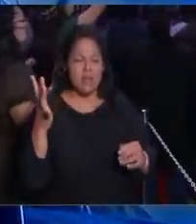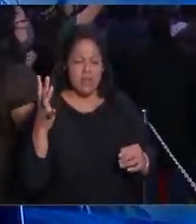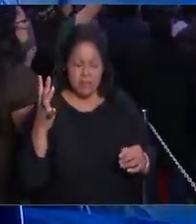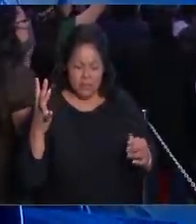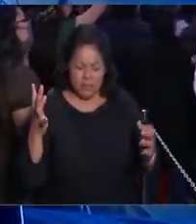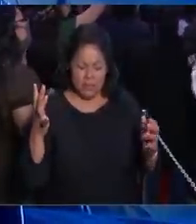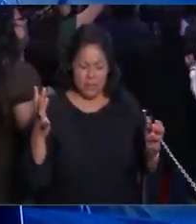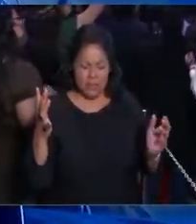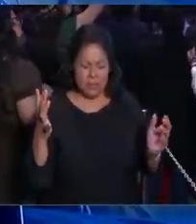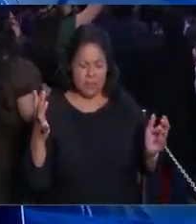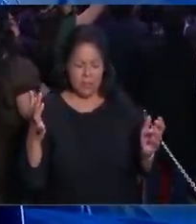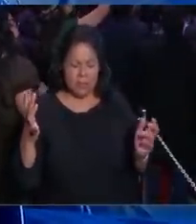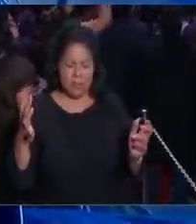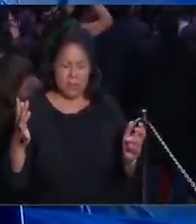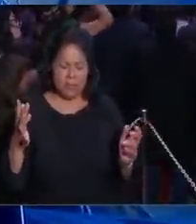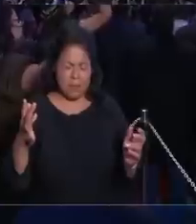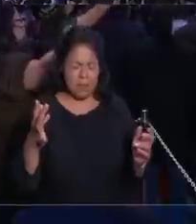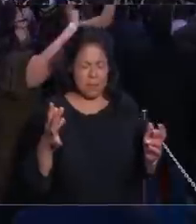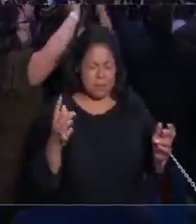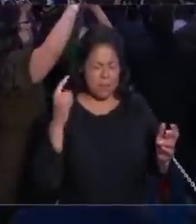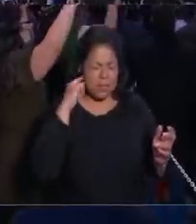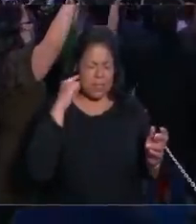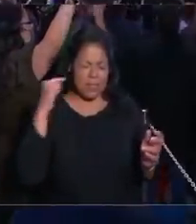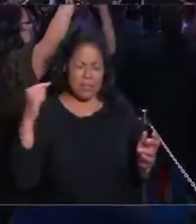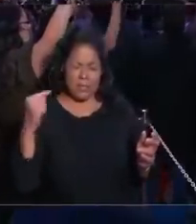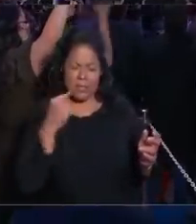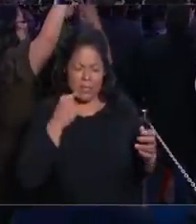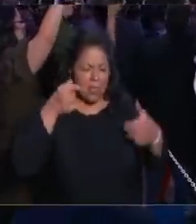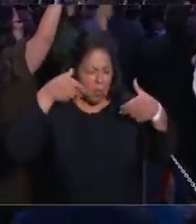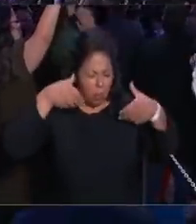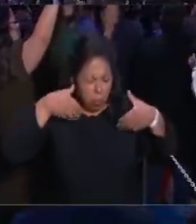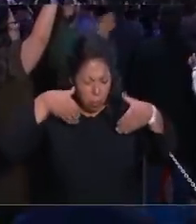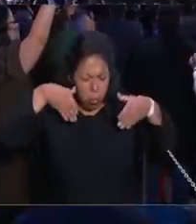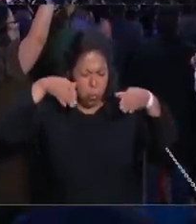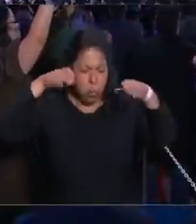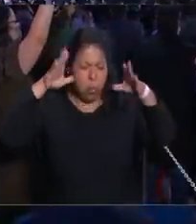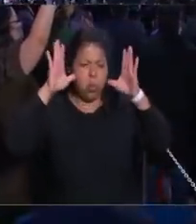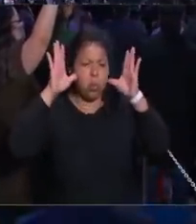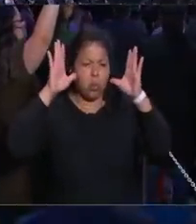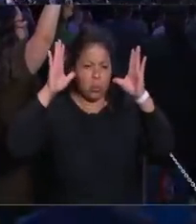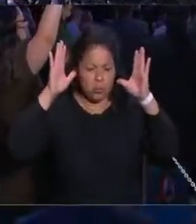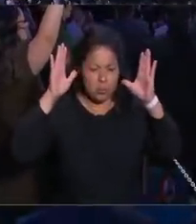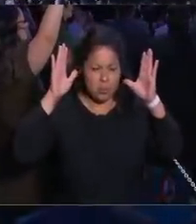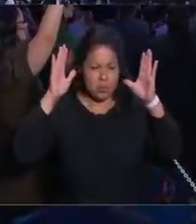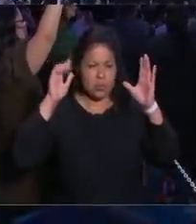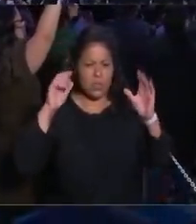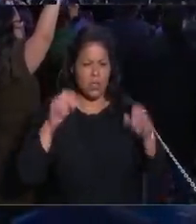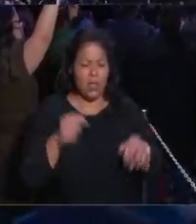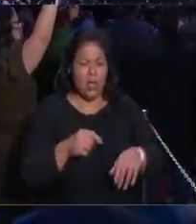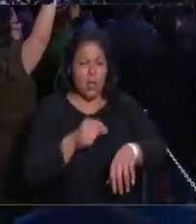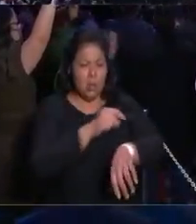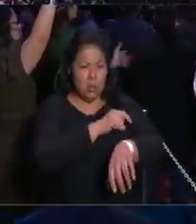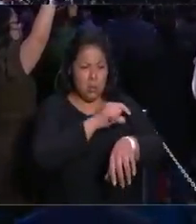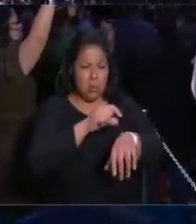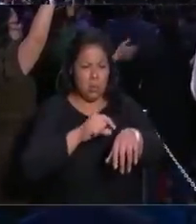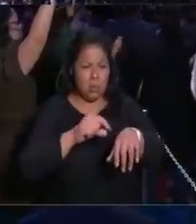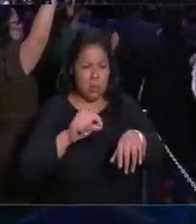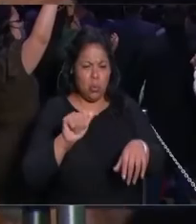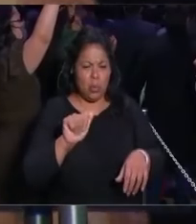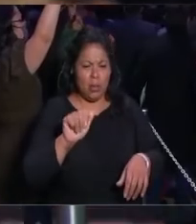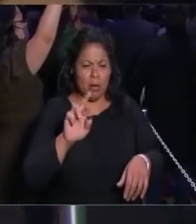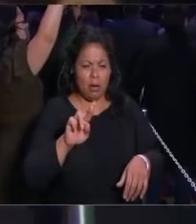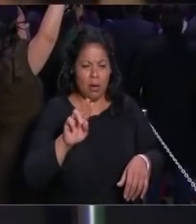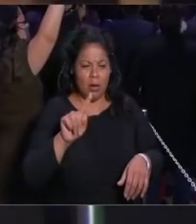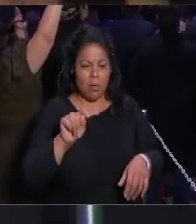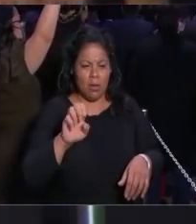of Jesus. Oídos sordos se han abiertos, the deaf ears are open, arterias se han